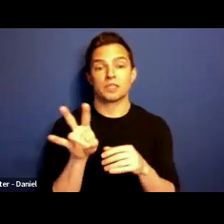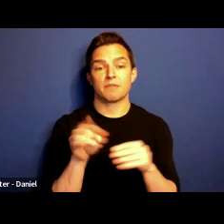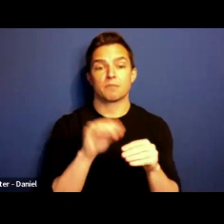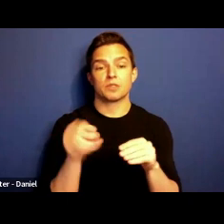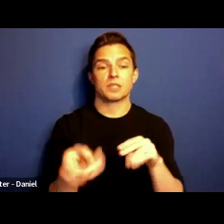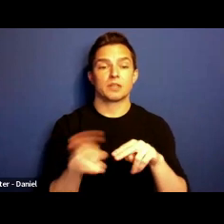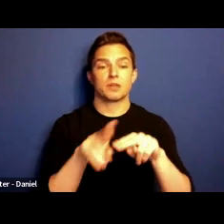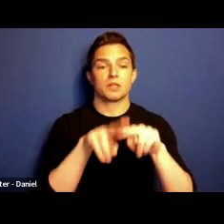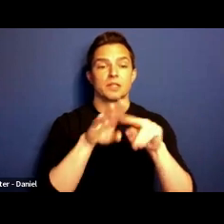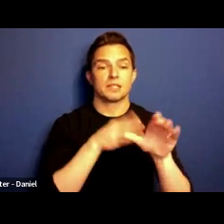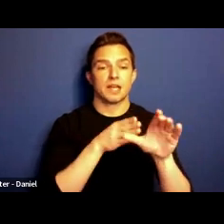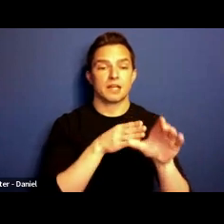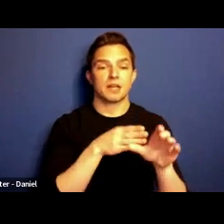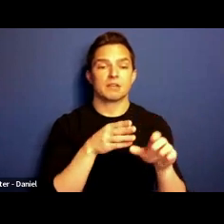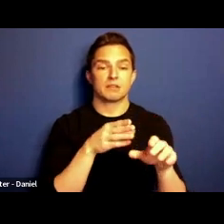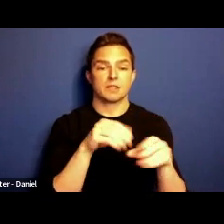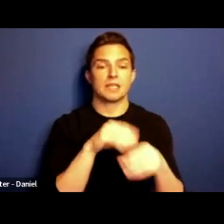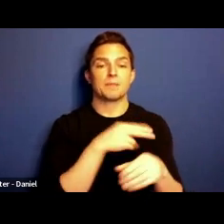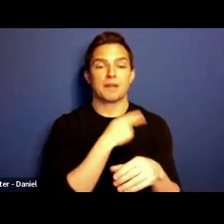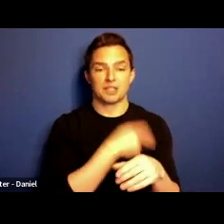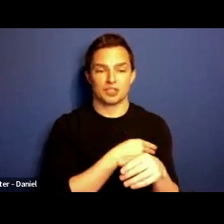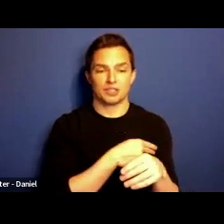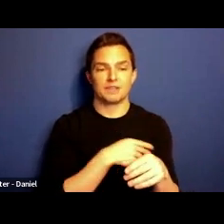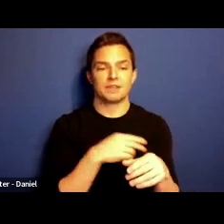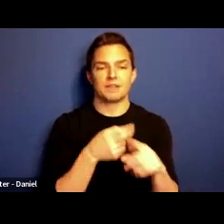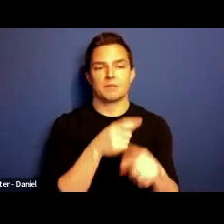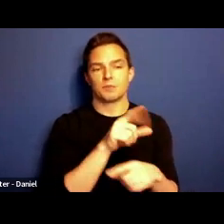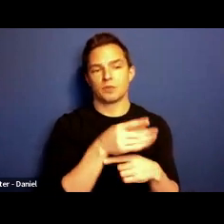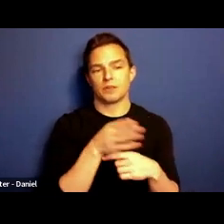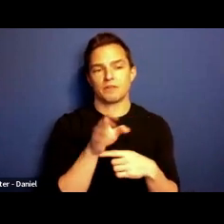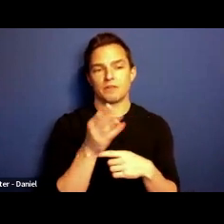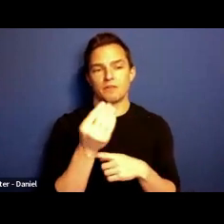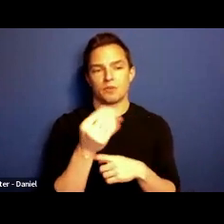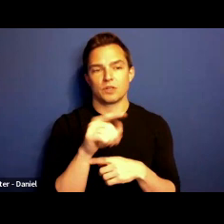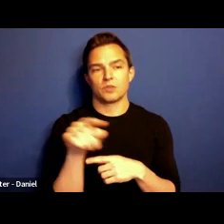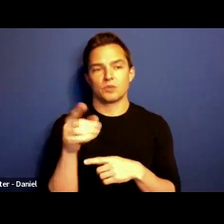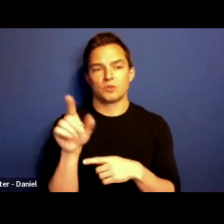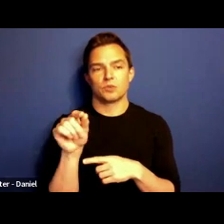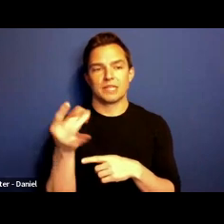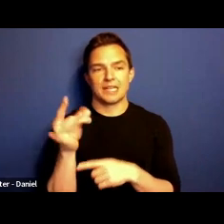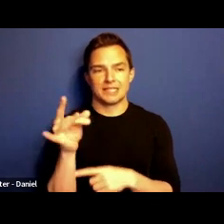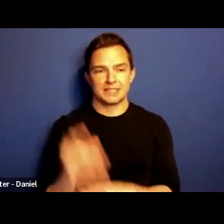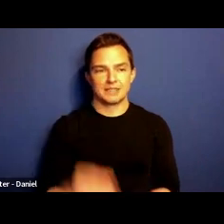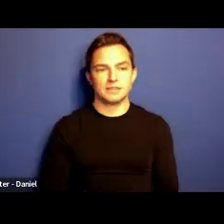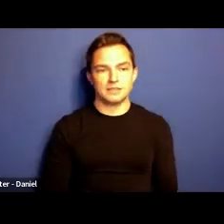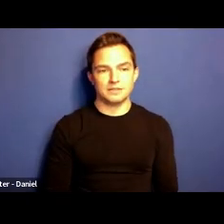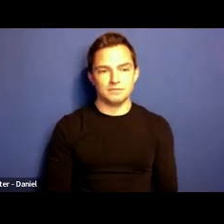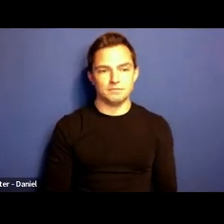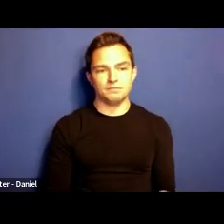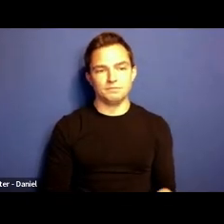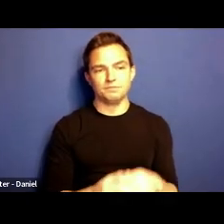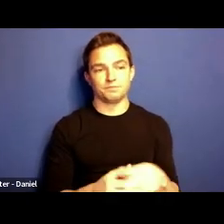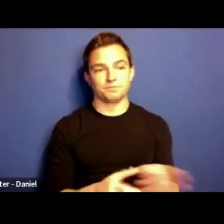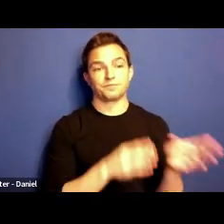in psychiatric inpatient residents between 2014 and 2018. If we look at it for